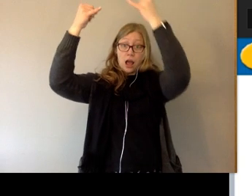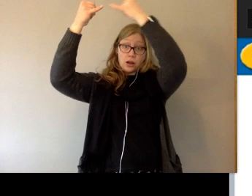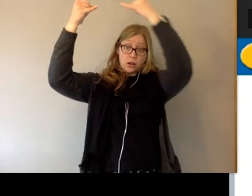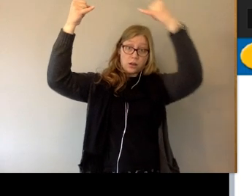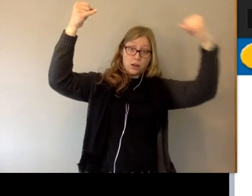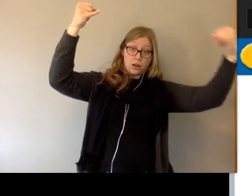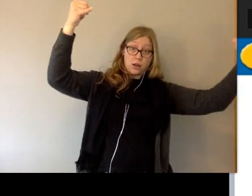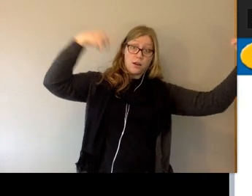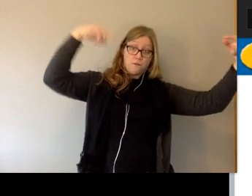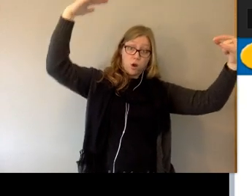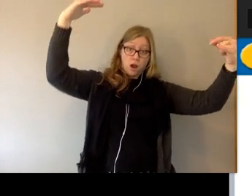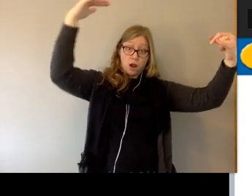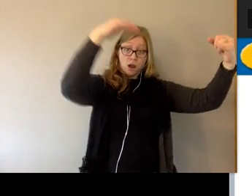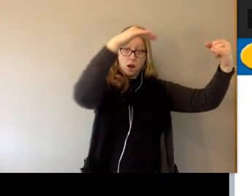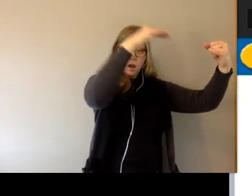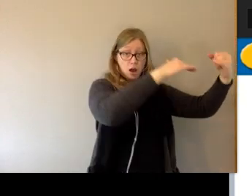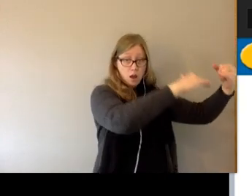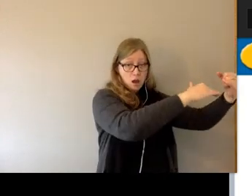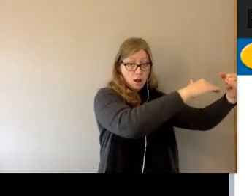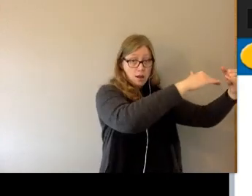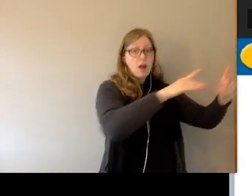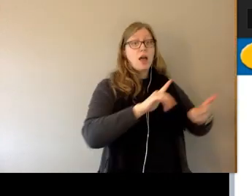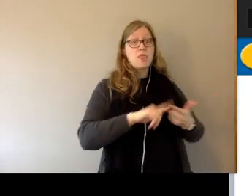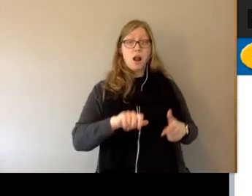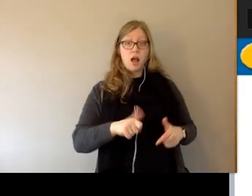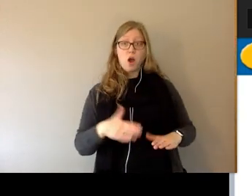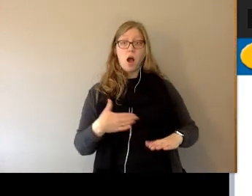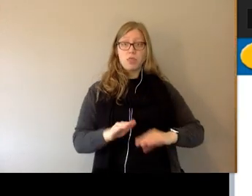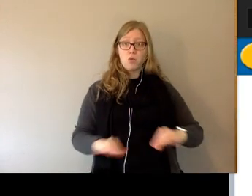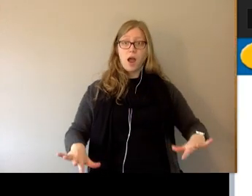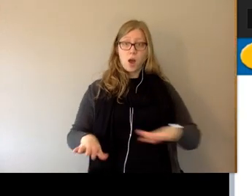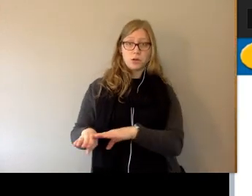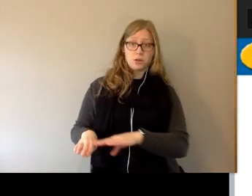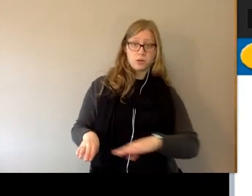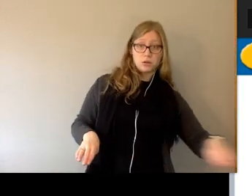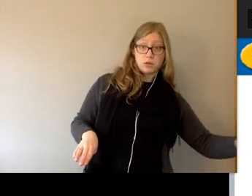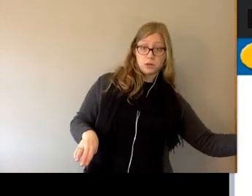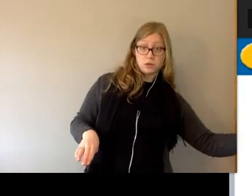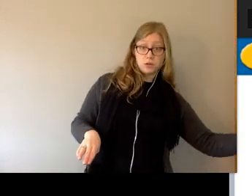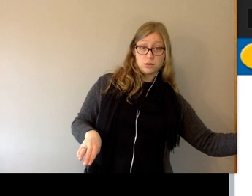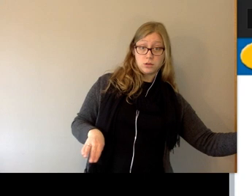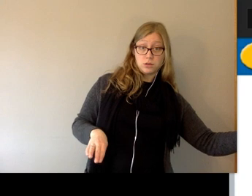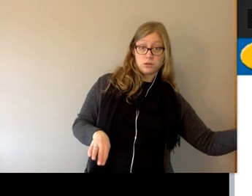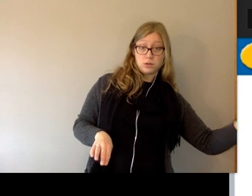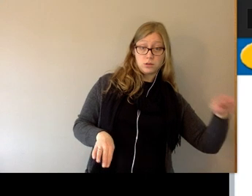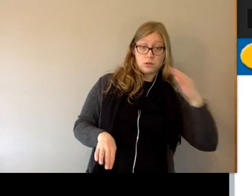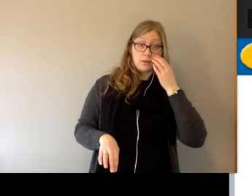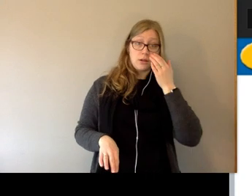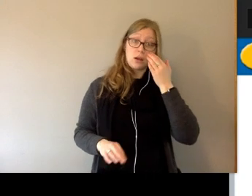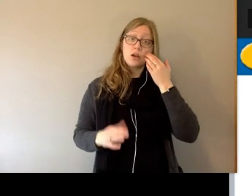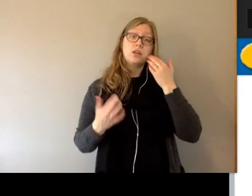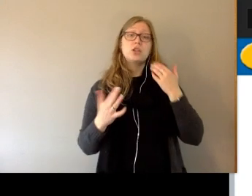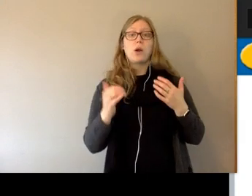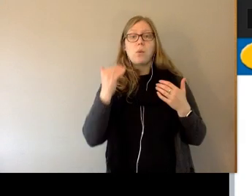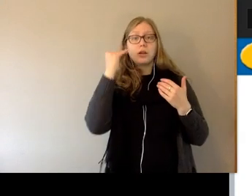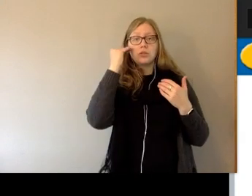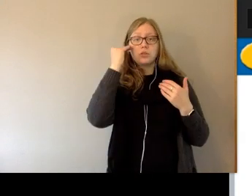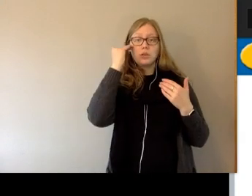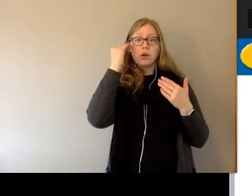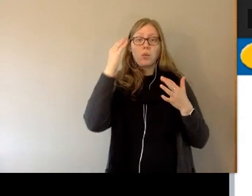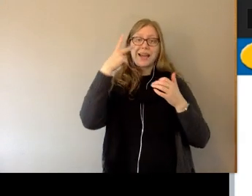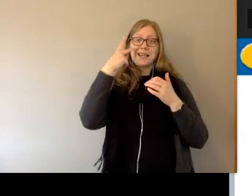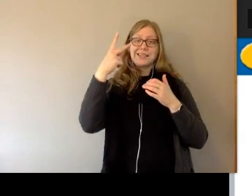ground. And so we want to find these lengths. So we know the line that marks the height of the trees. We can see the distance between